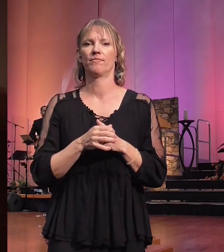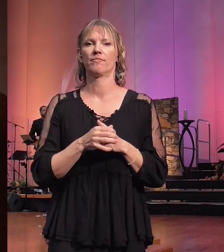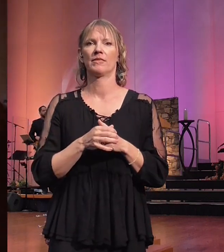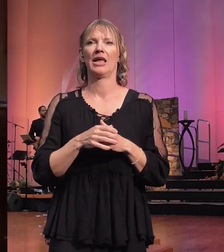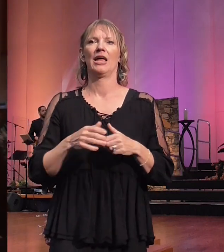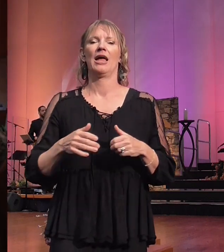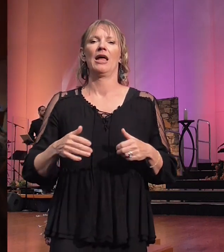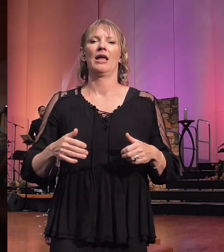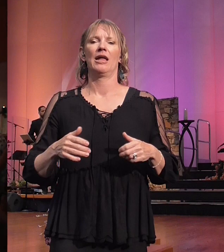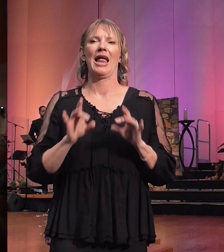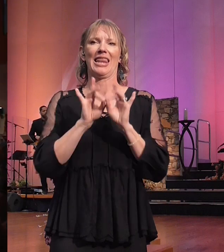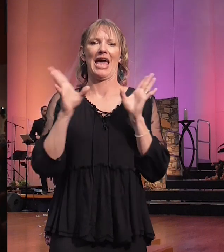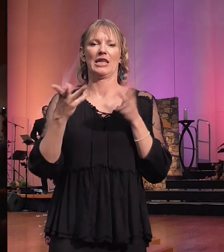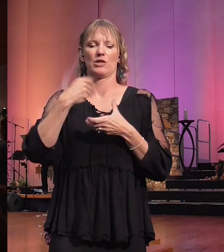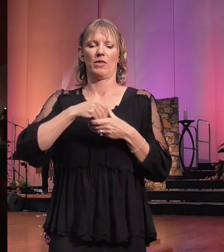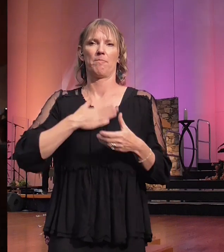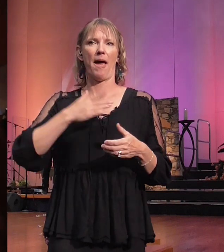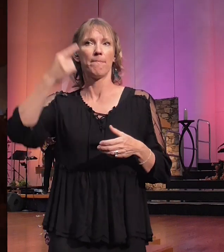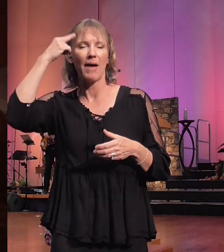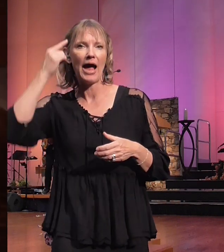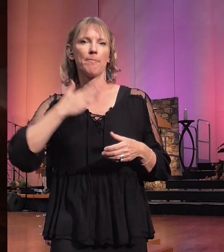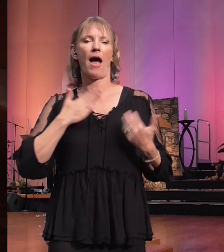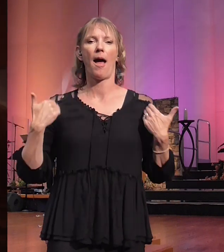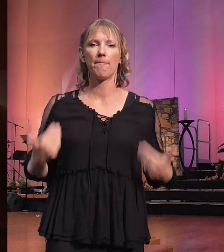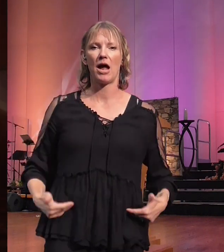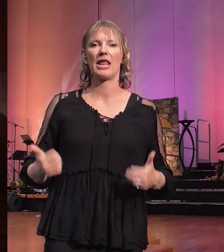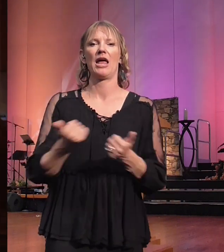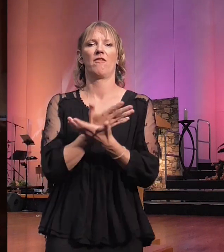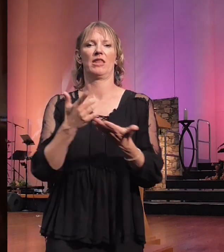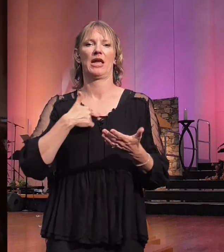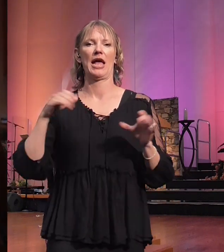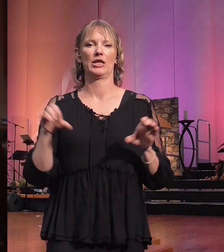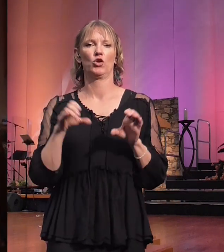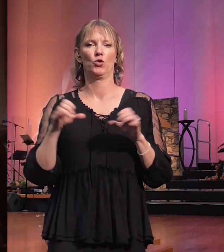Life is in my mind, in my body, and all that I do.